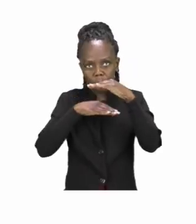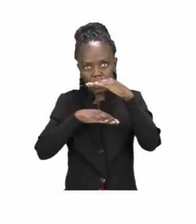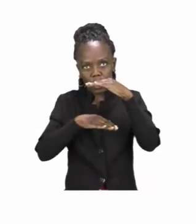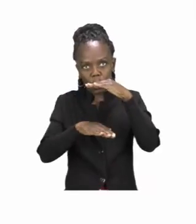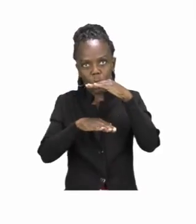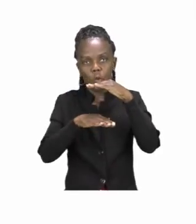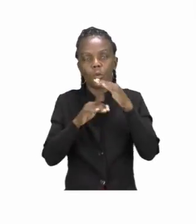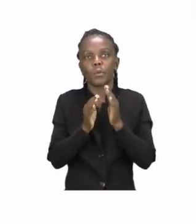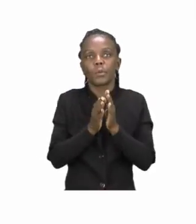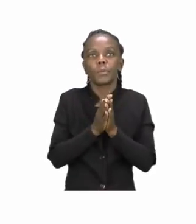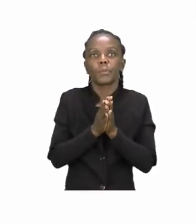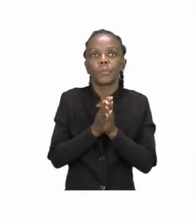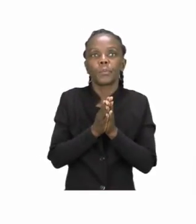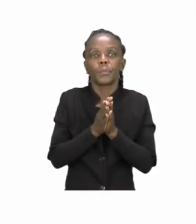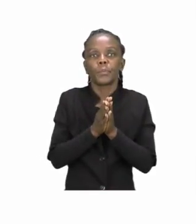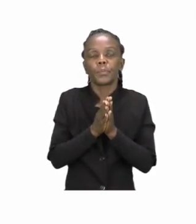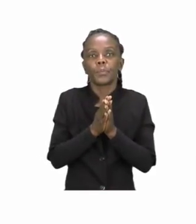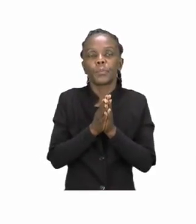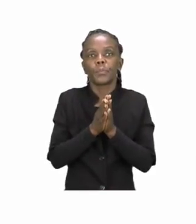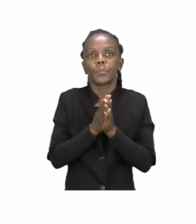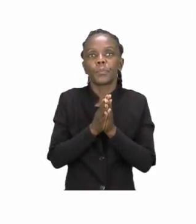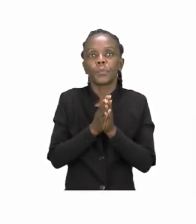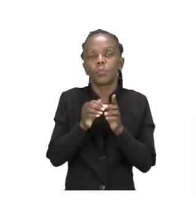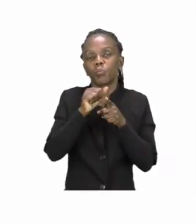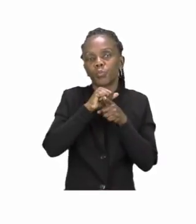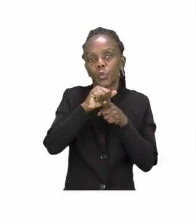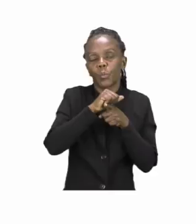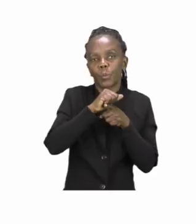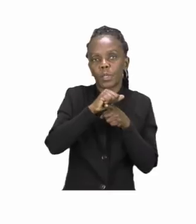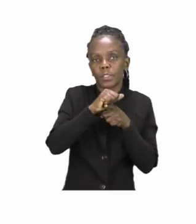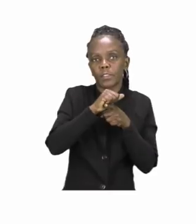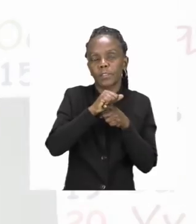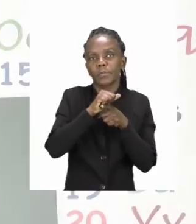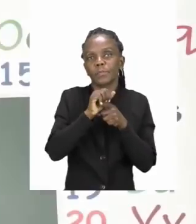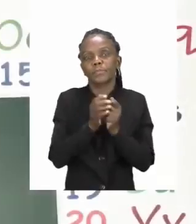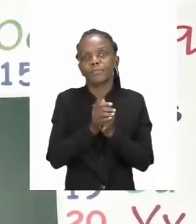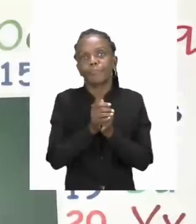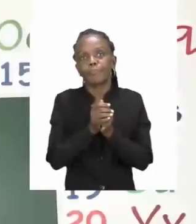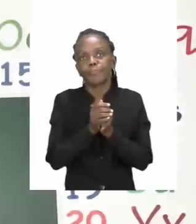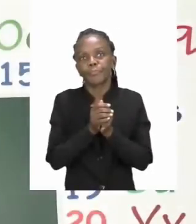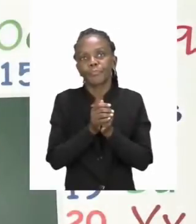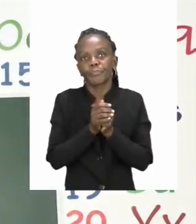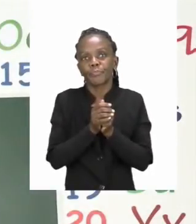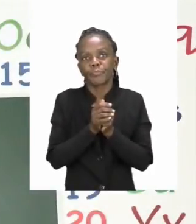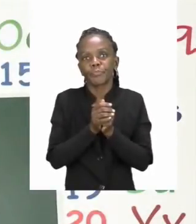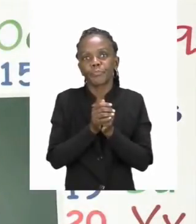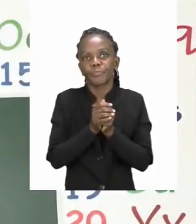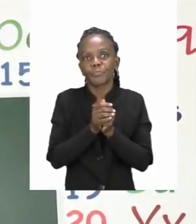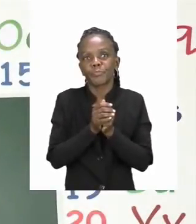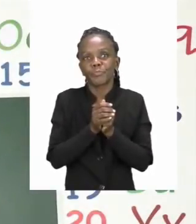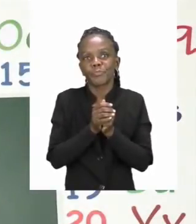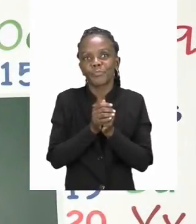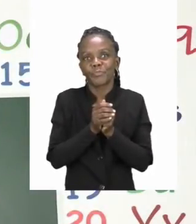objects, the balls that they have asked us to practice with. Let's take a look at the board. Now,